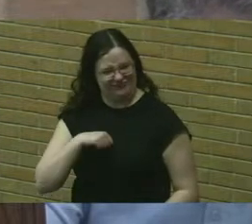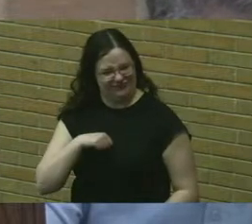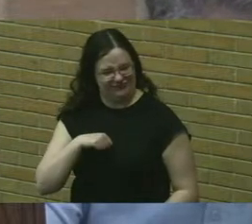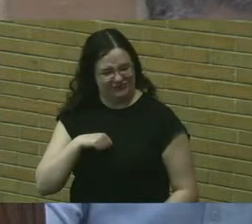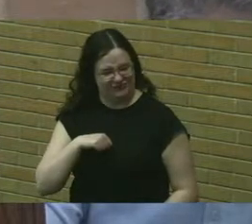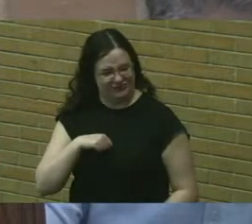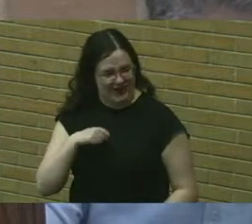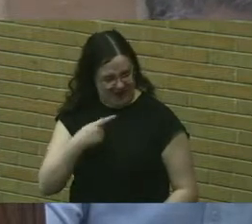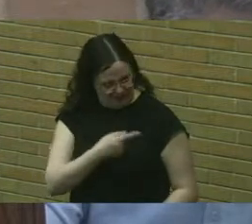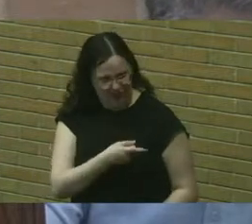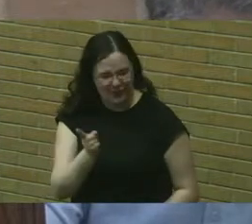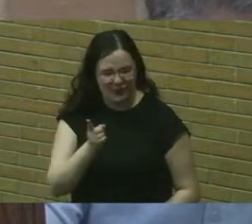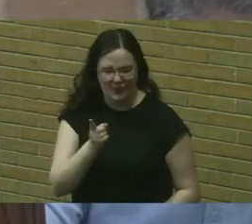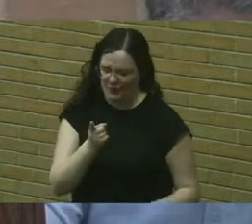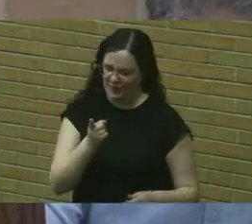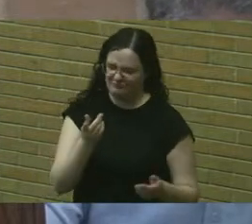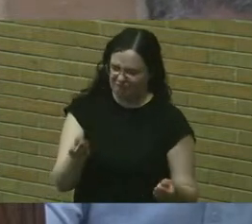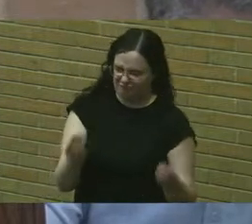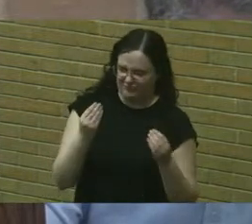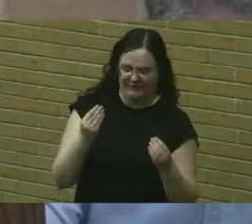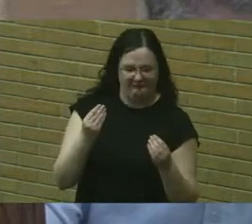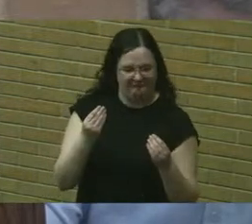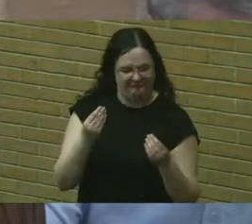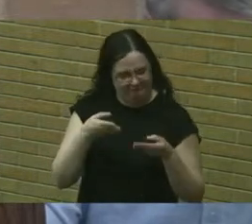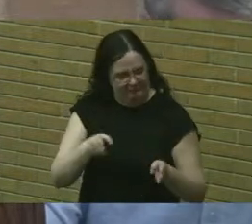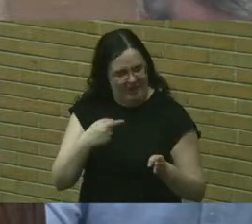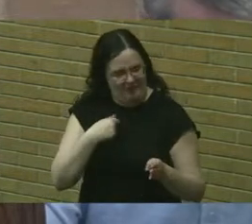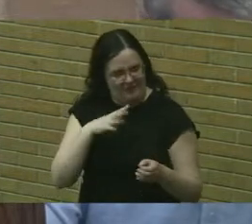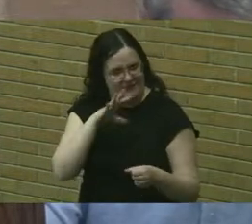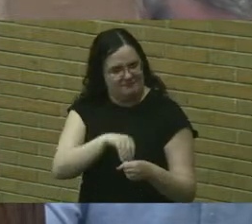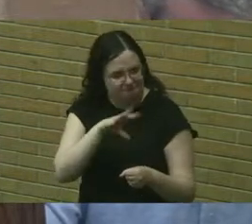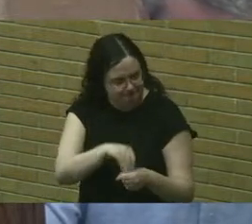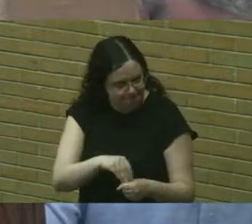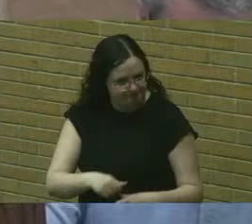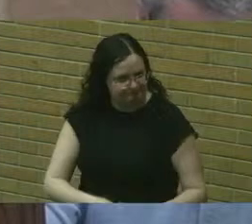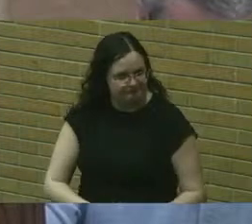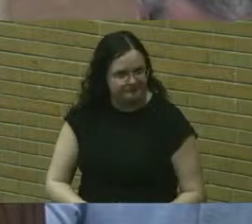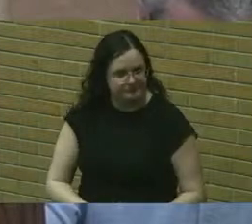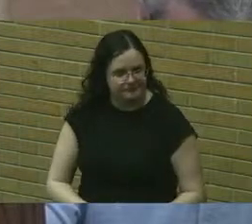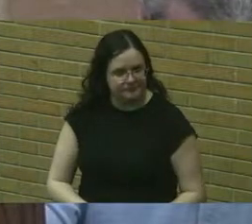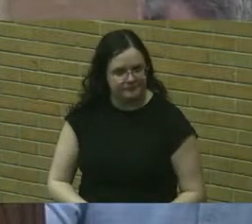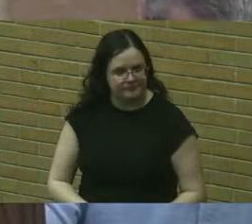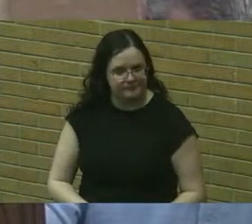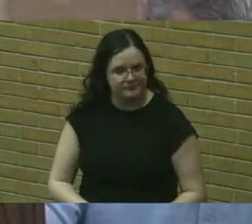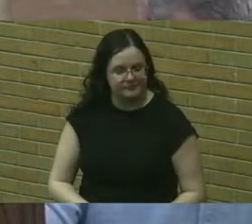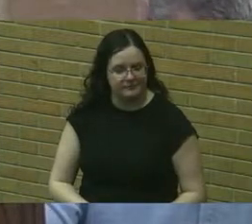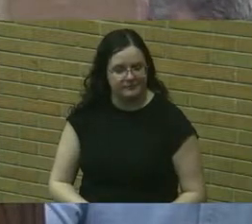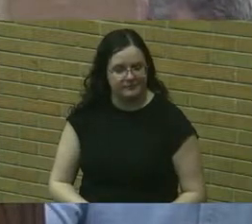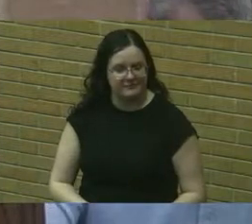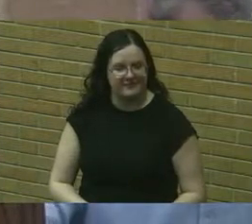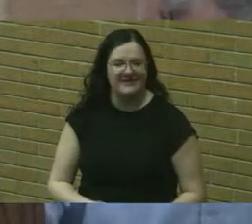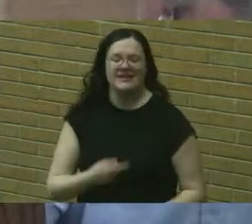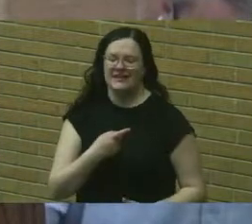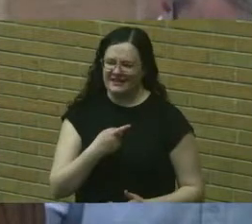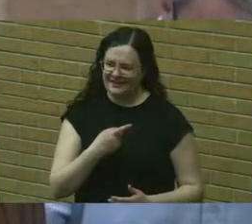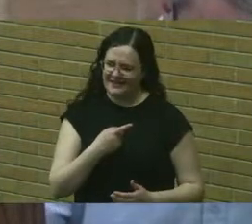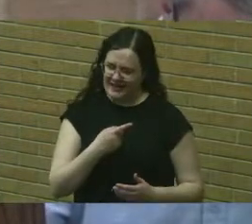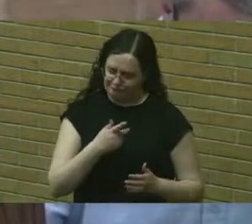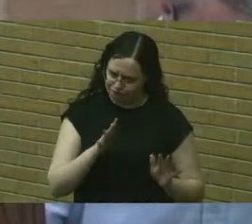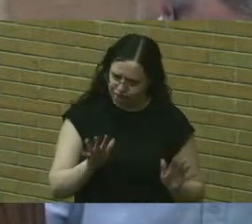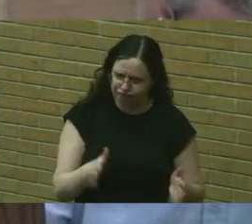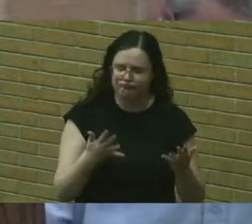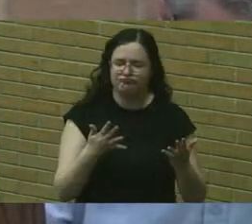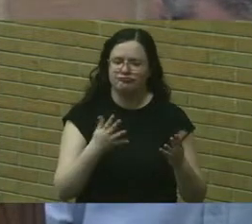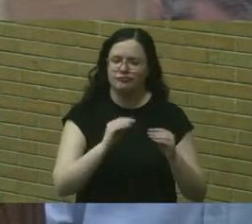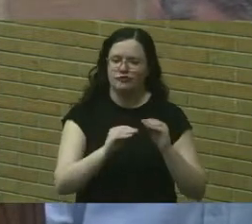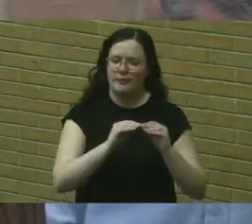to participate in Tikkun Olam, which provides for repairing the world. It's